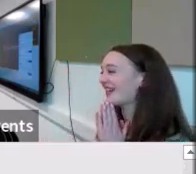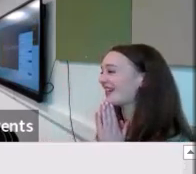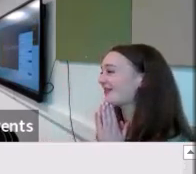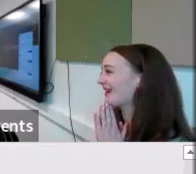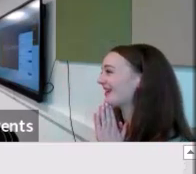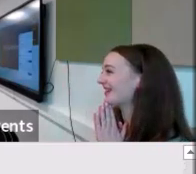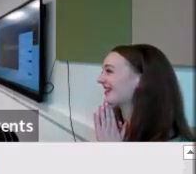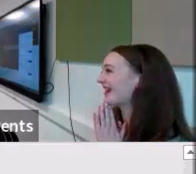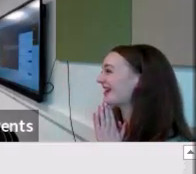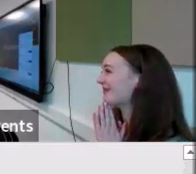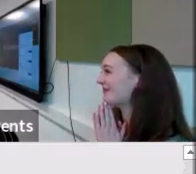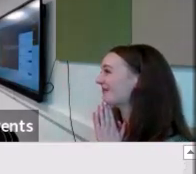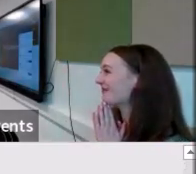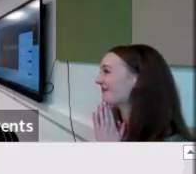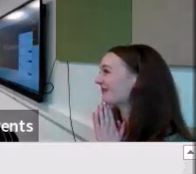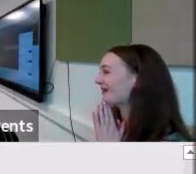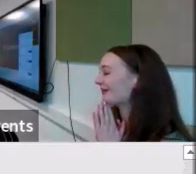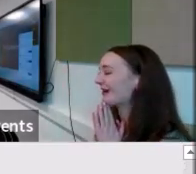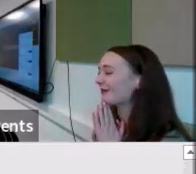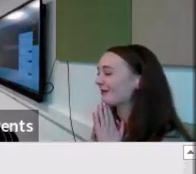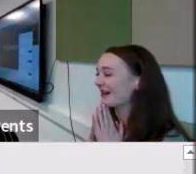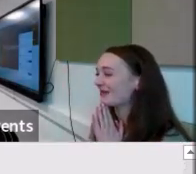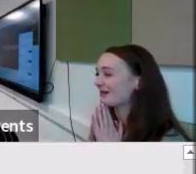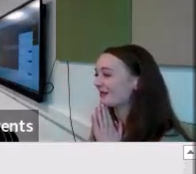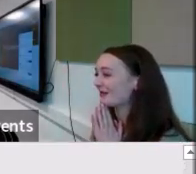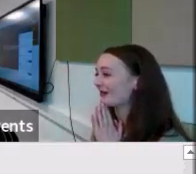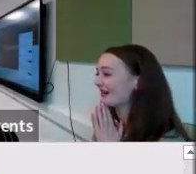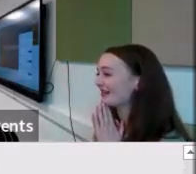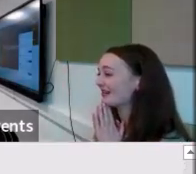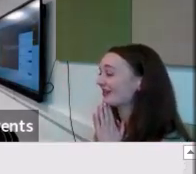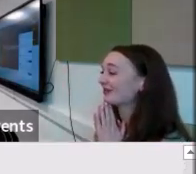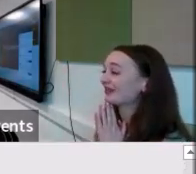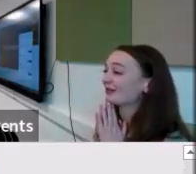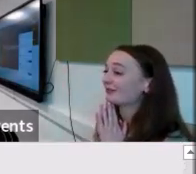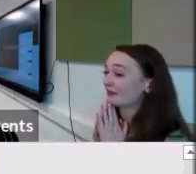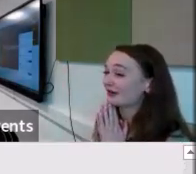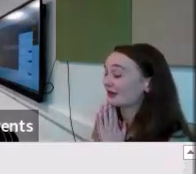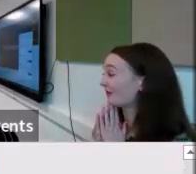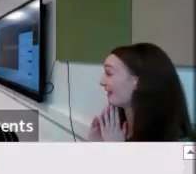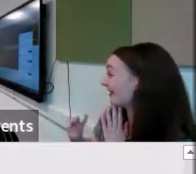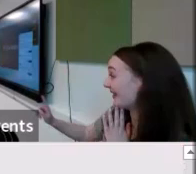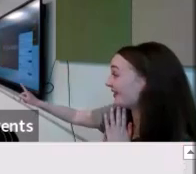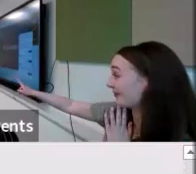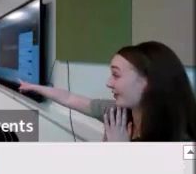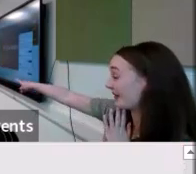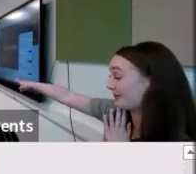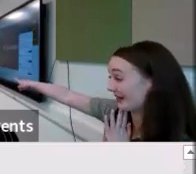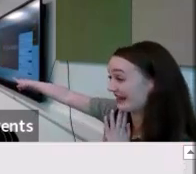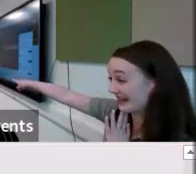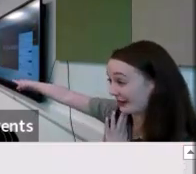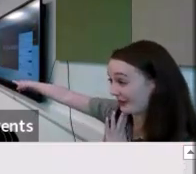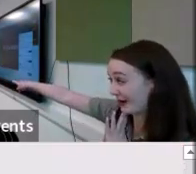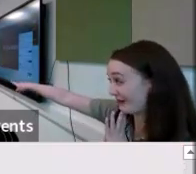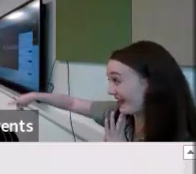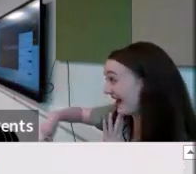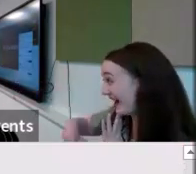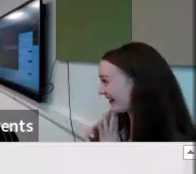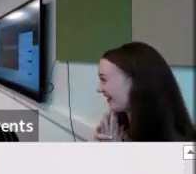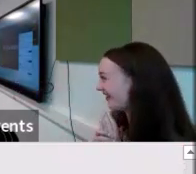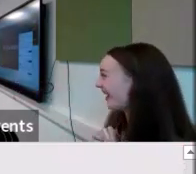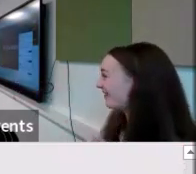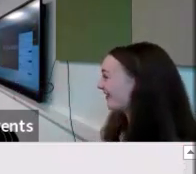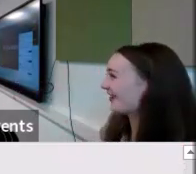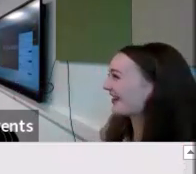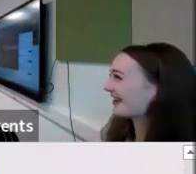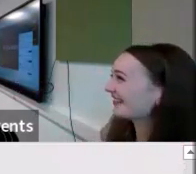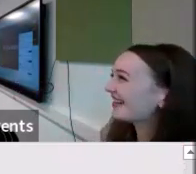this justice because I will forget people, and not to be self-promotional, but there is a list of those people in that yellow book over there, How